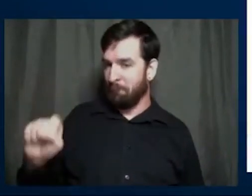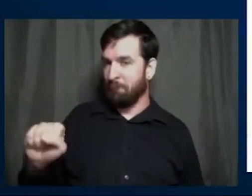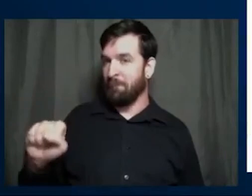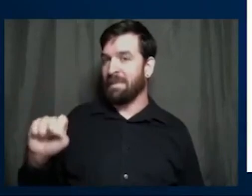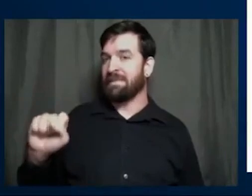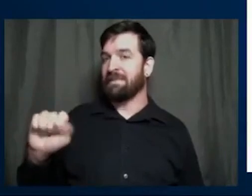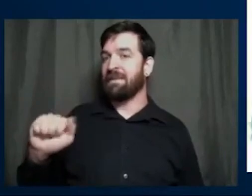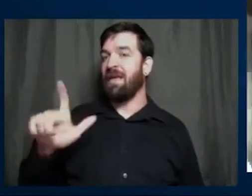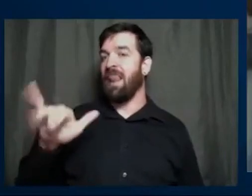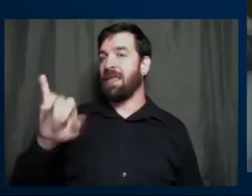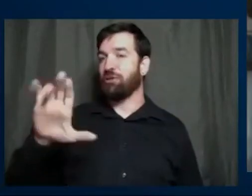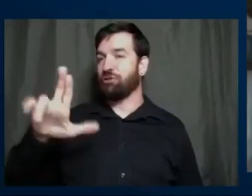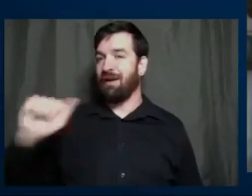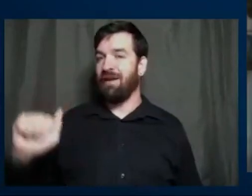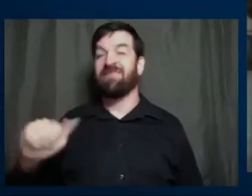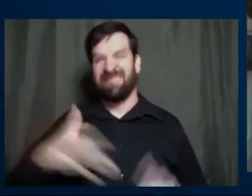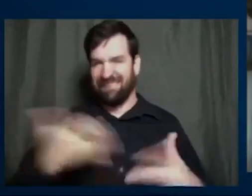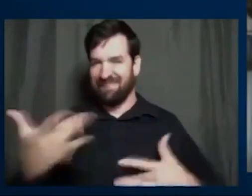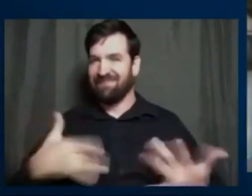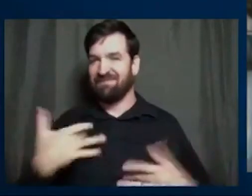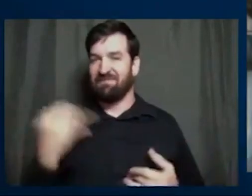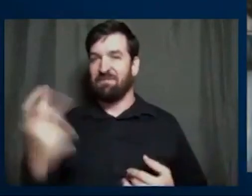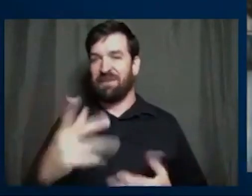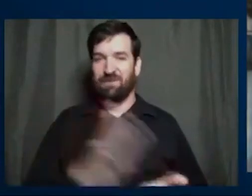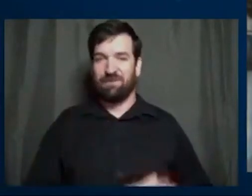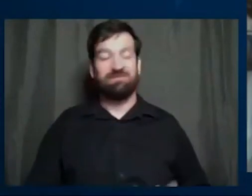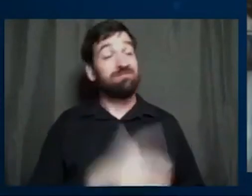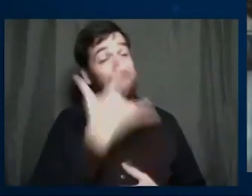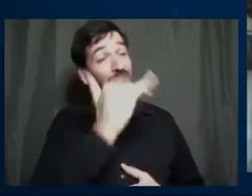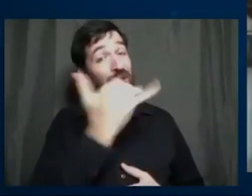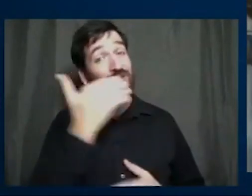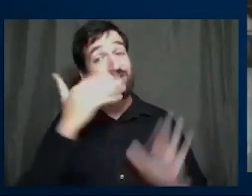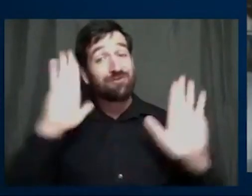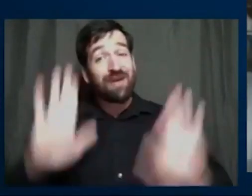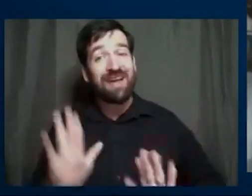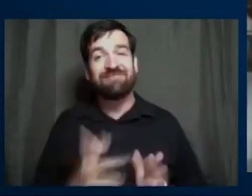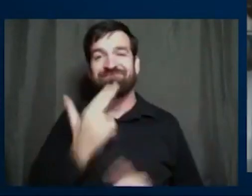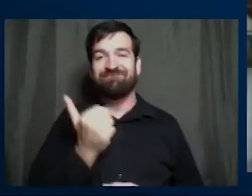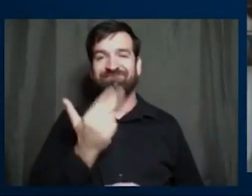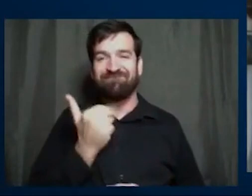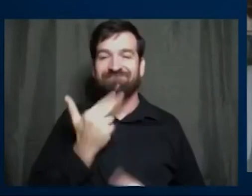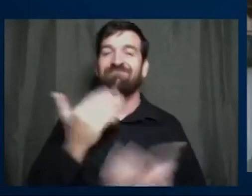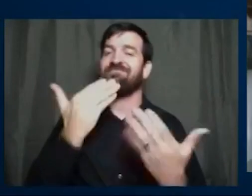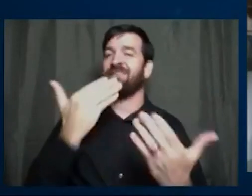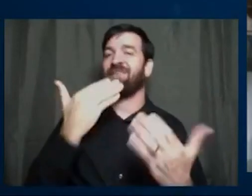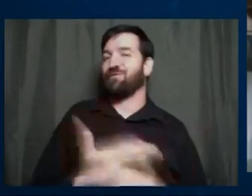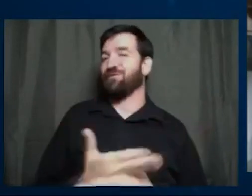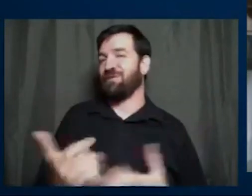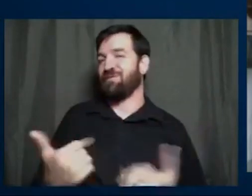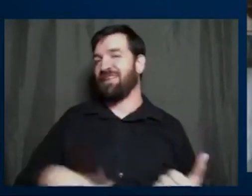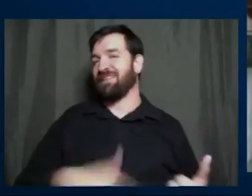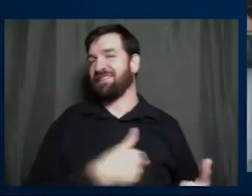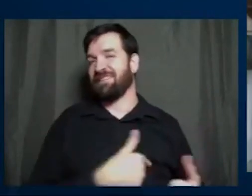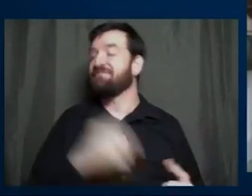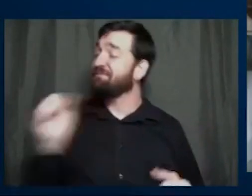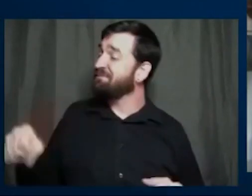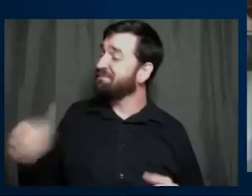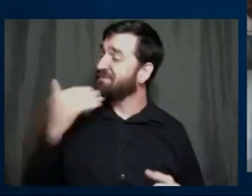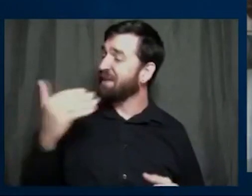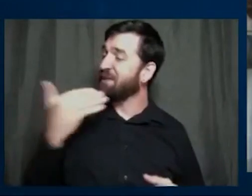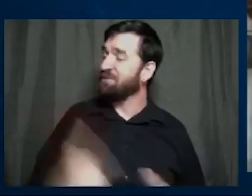to go back to school. She looks great. She's so precious, and thank you for sharing her with us. Yes, thank